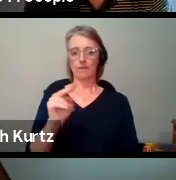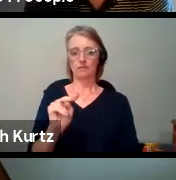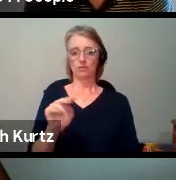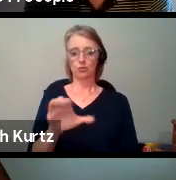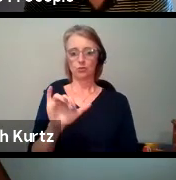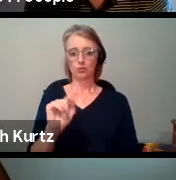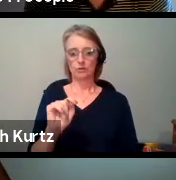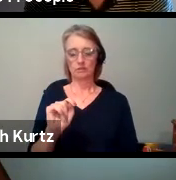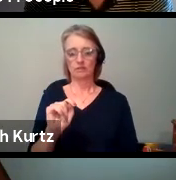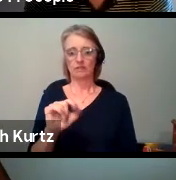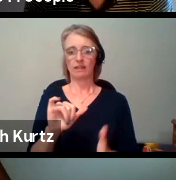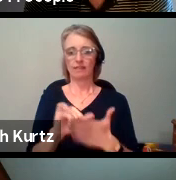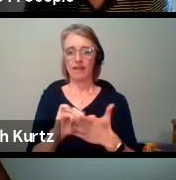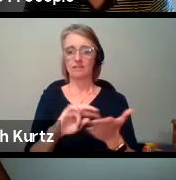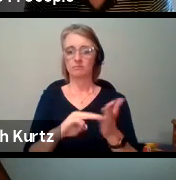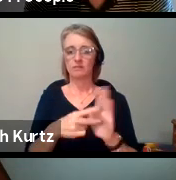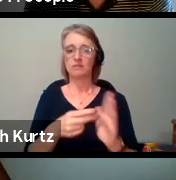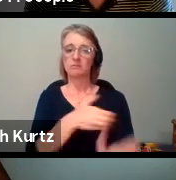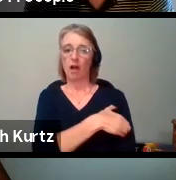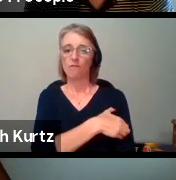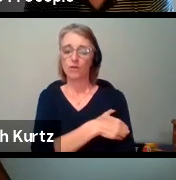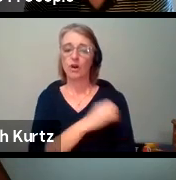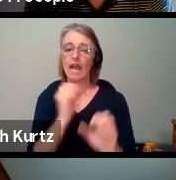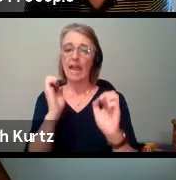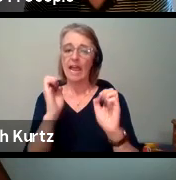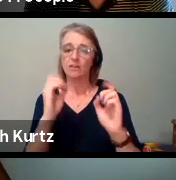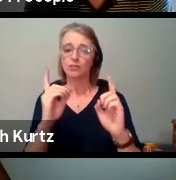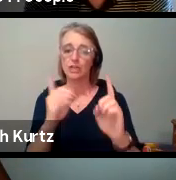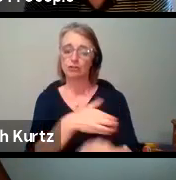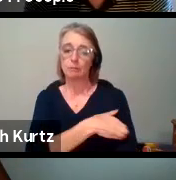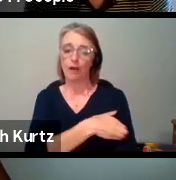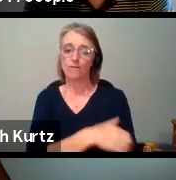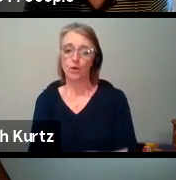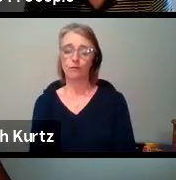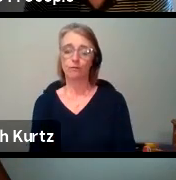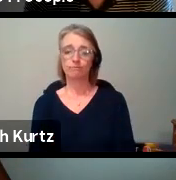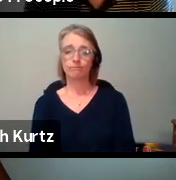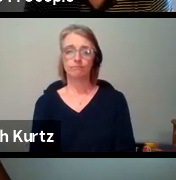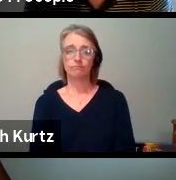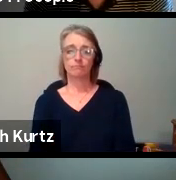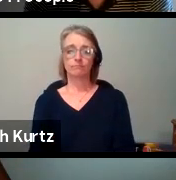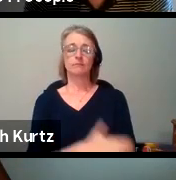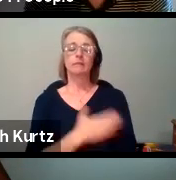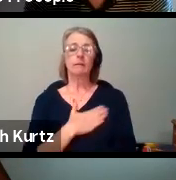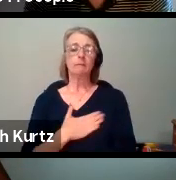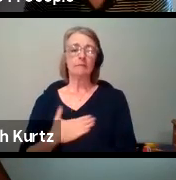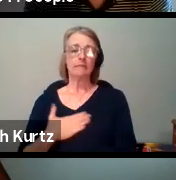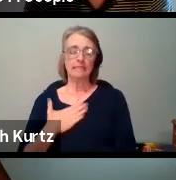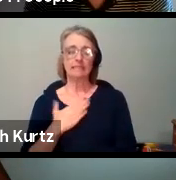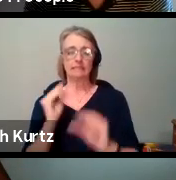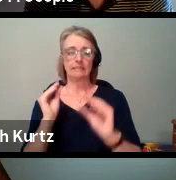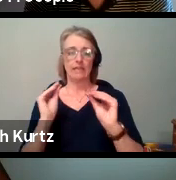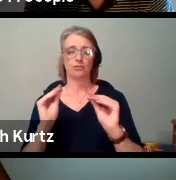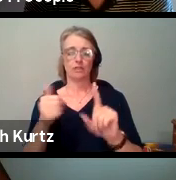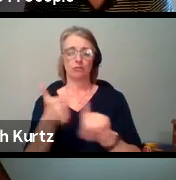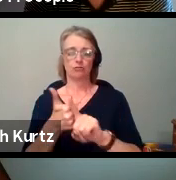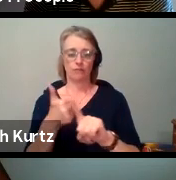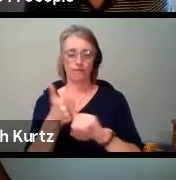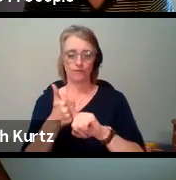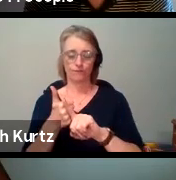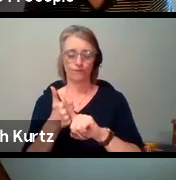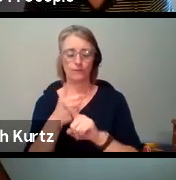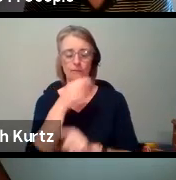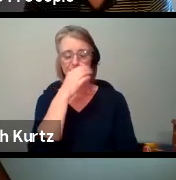that's where education is powerful. So I ask all of you, please educate yourself